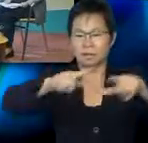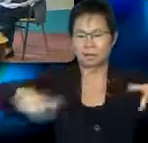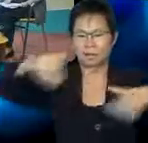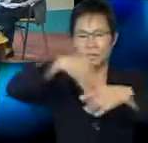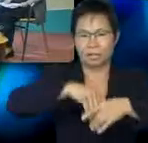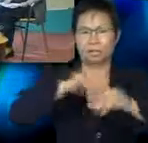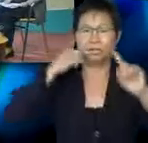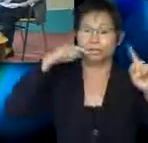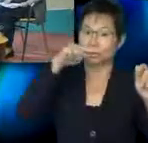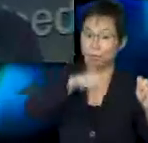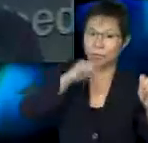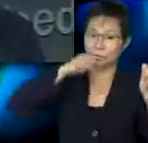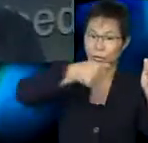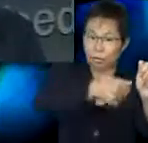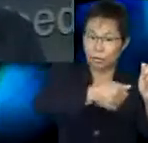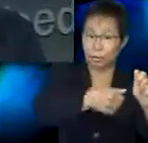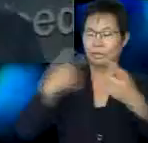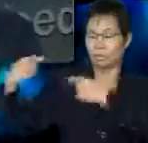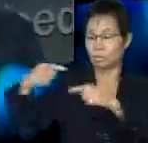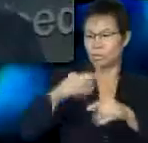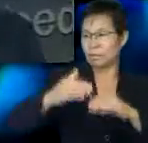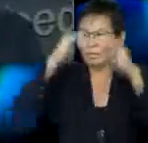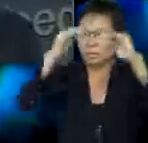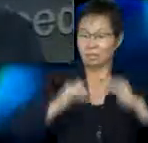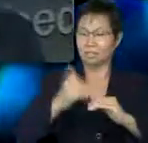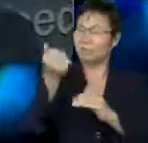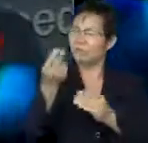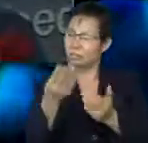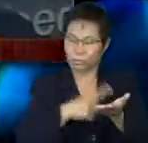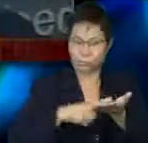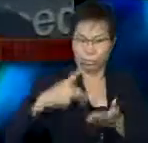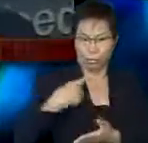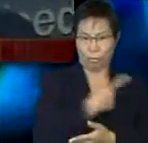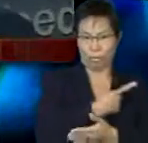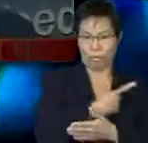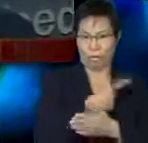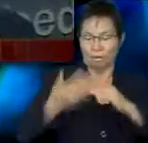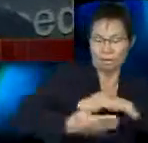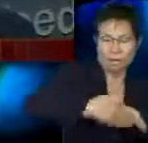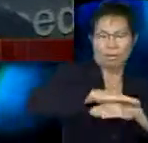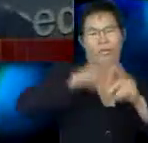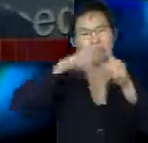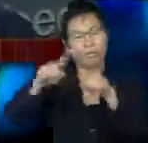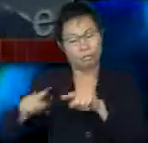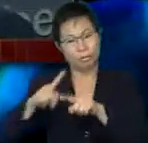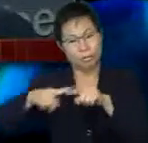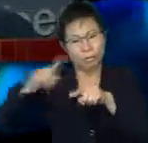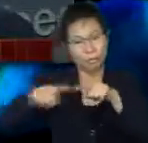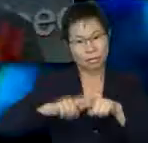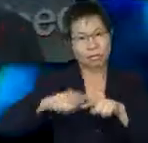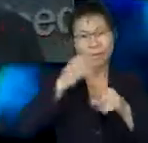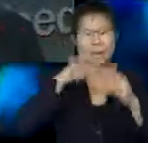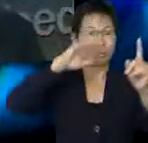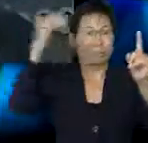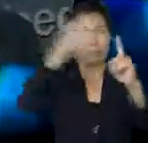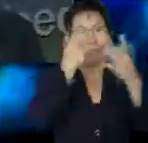Language Instruction. During the next few weeks, we will be covering various aspects of best